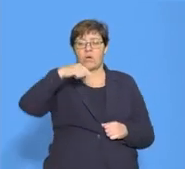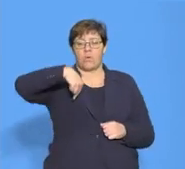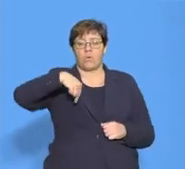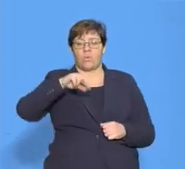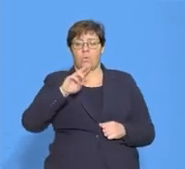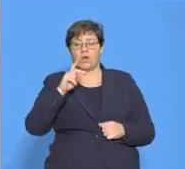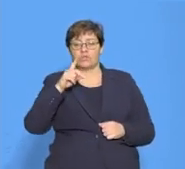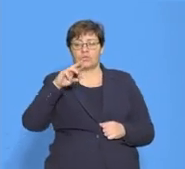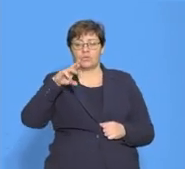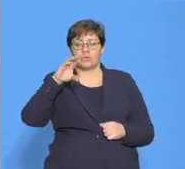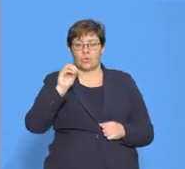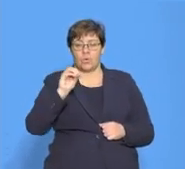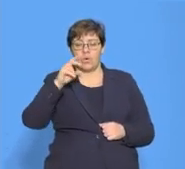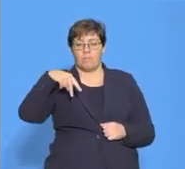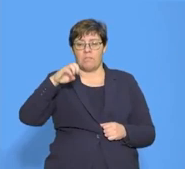quadrupedal